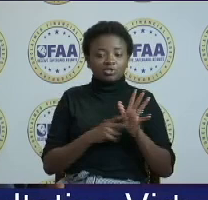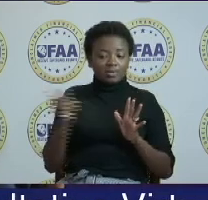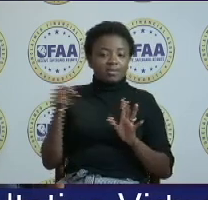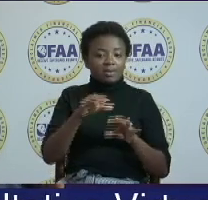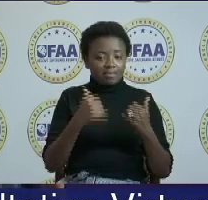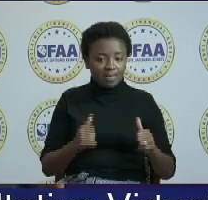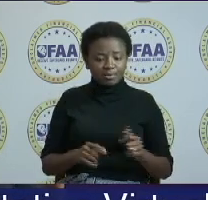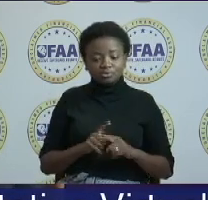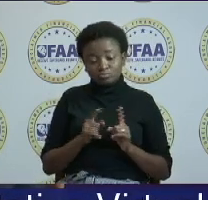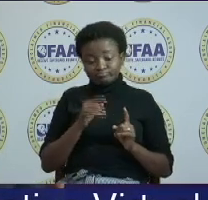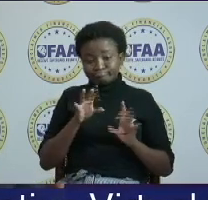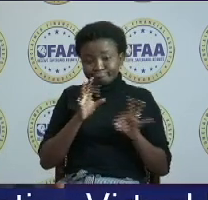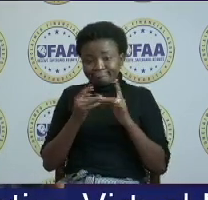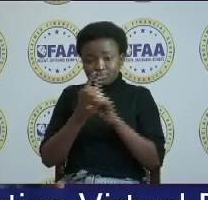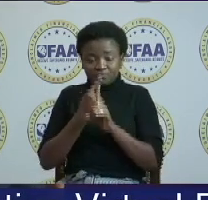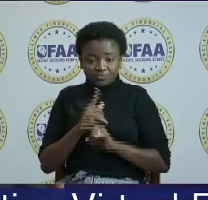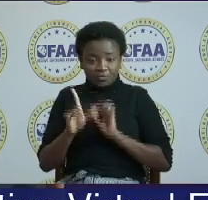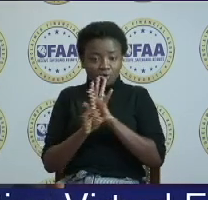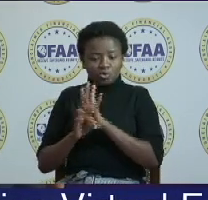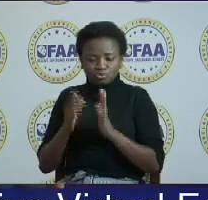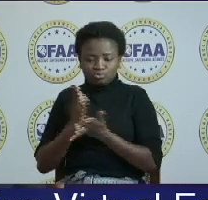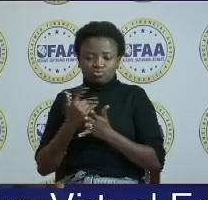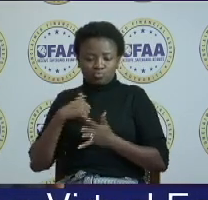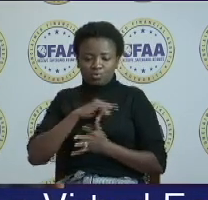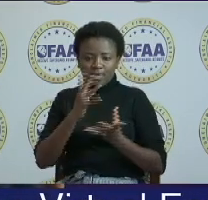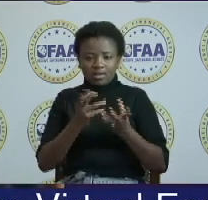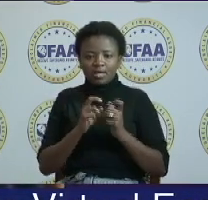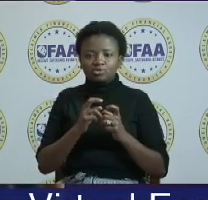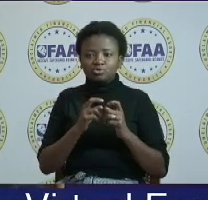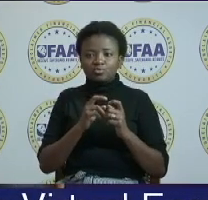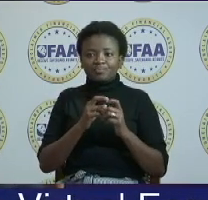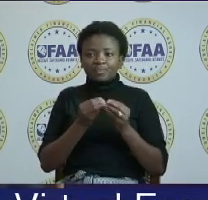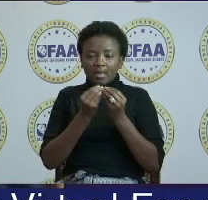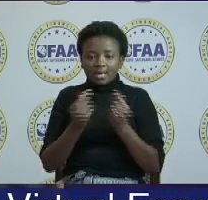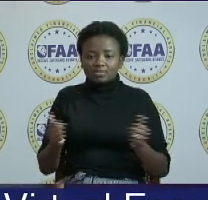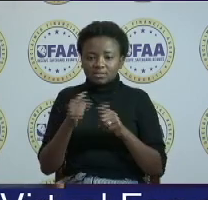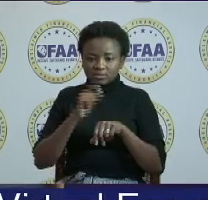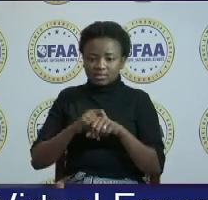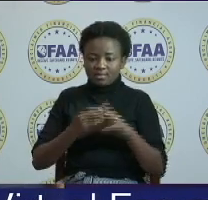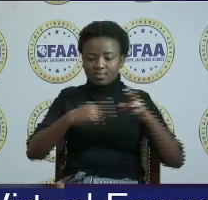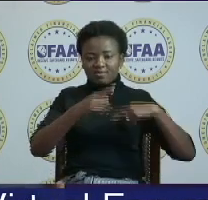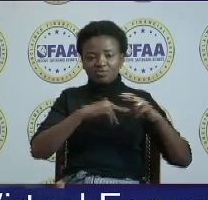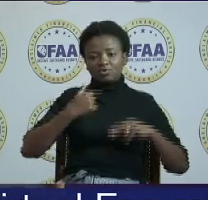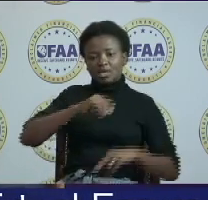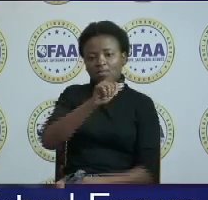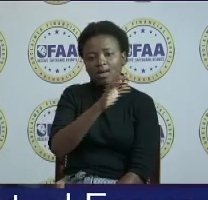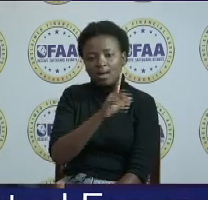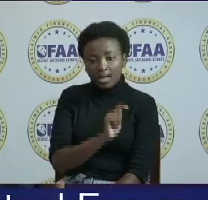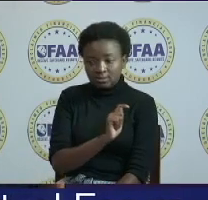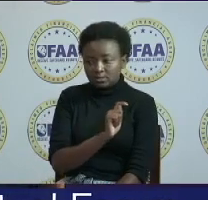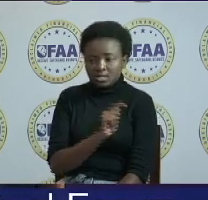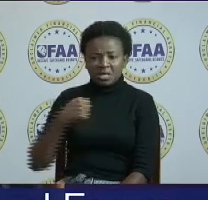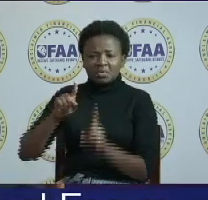have picked from our legal audit are among the items that we'll be addressing when reviewing our act. And